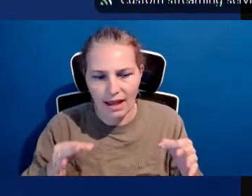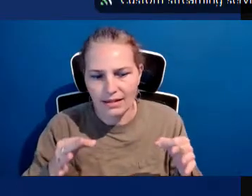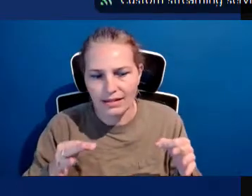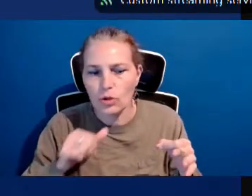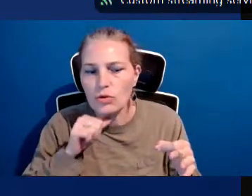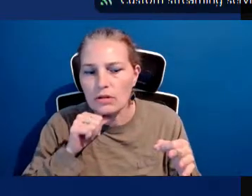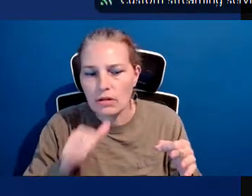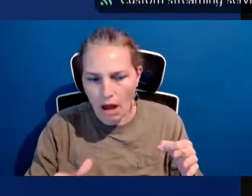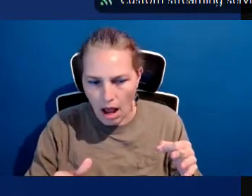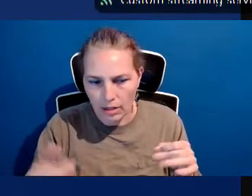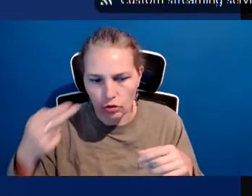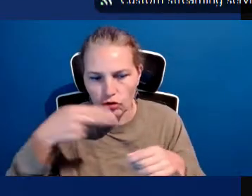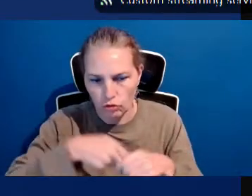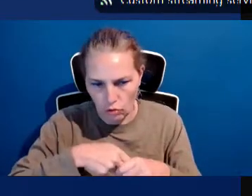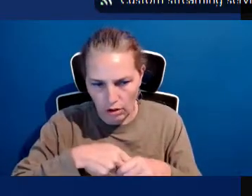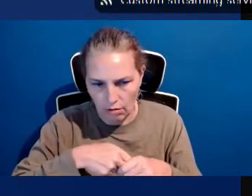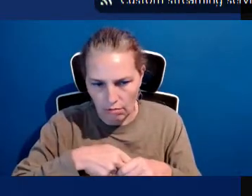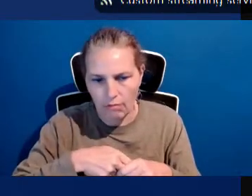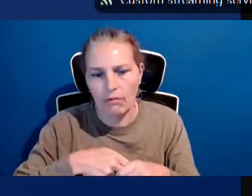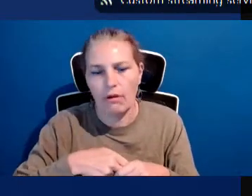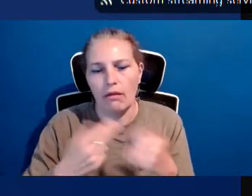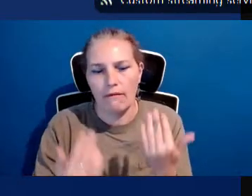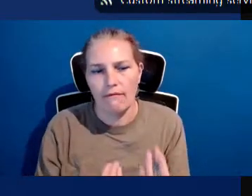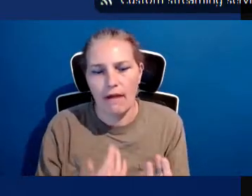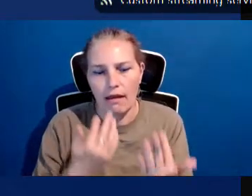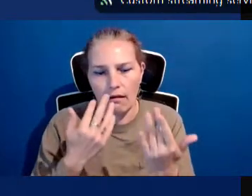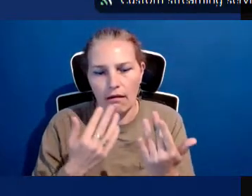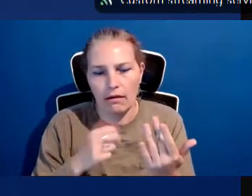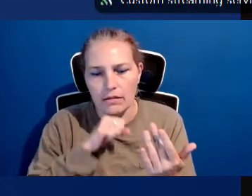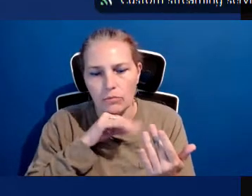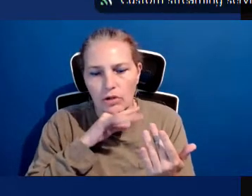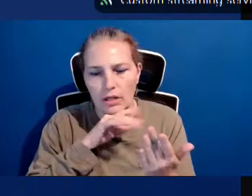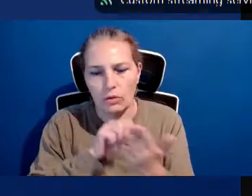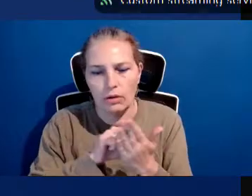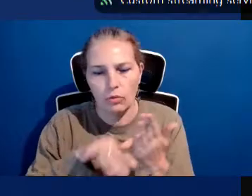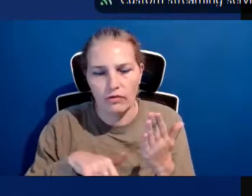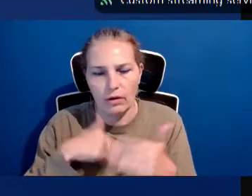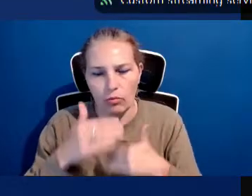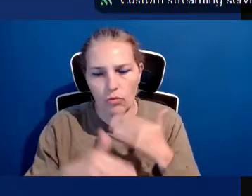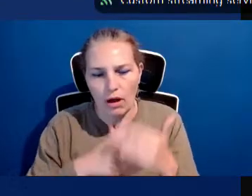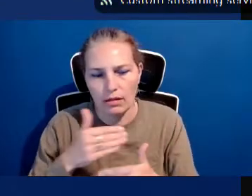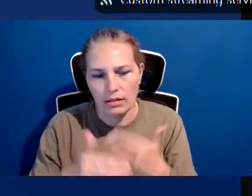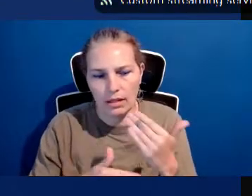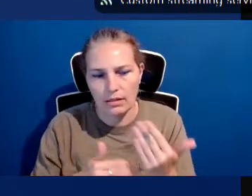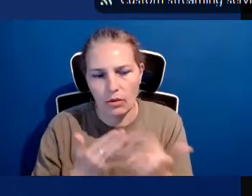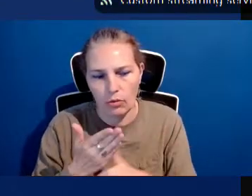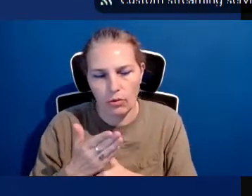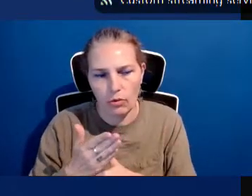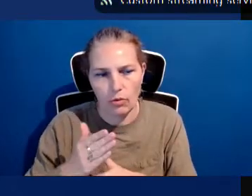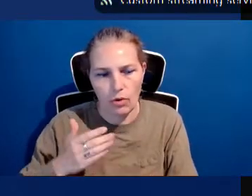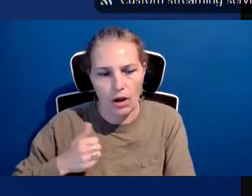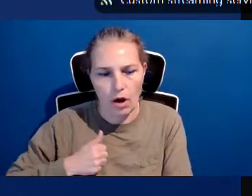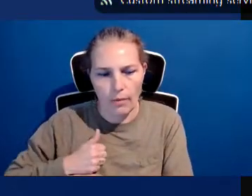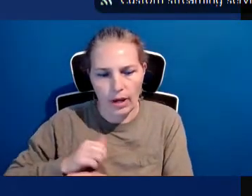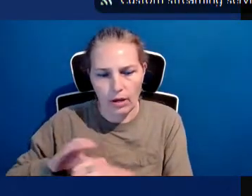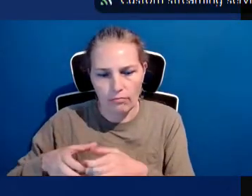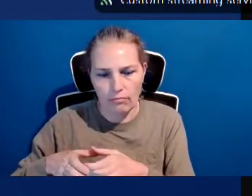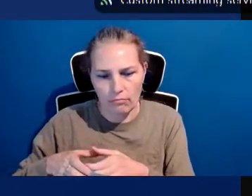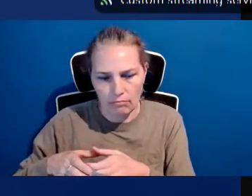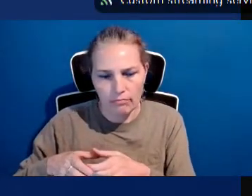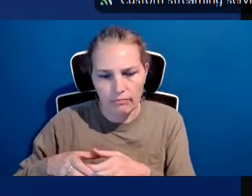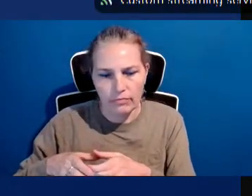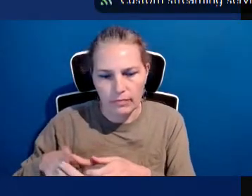of the fire debris removal process through the Army Corps to have cleared their properties of fire ash and